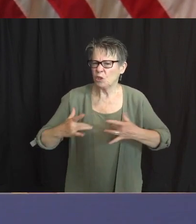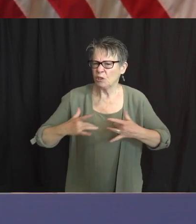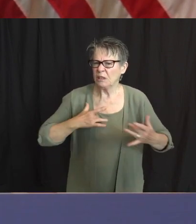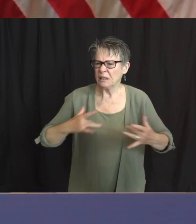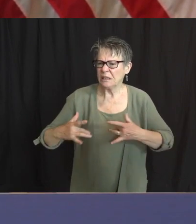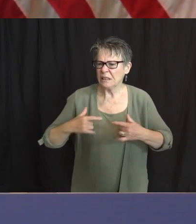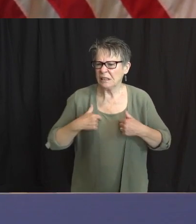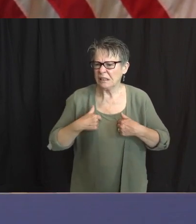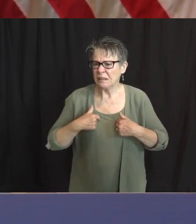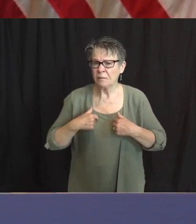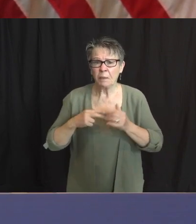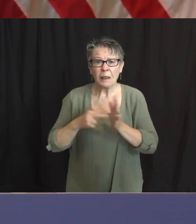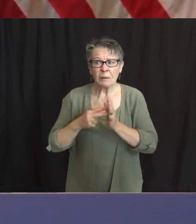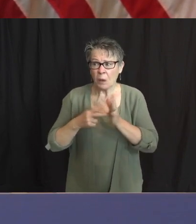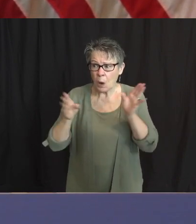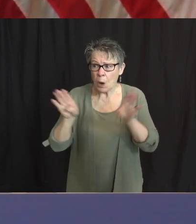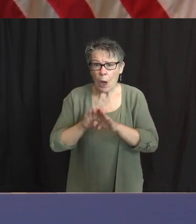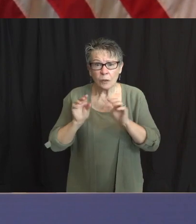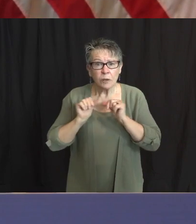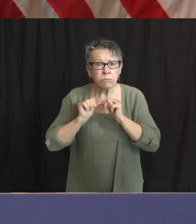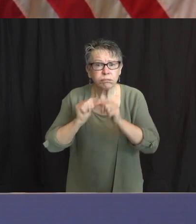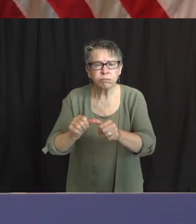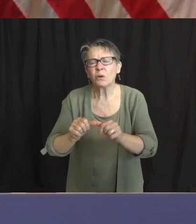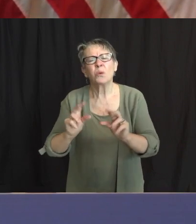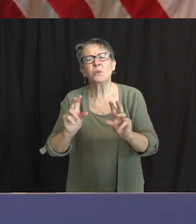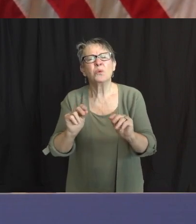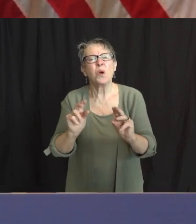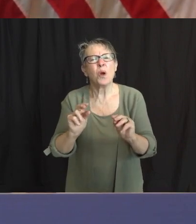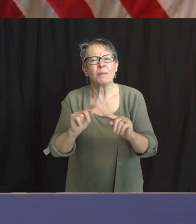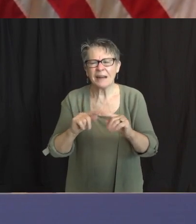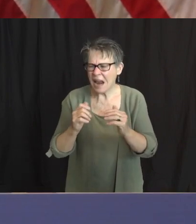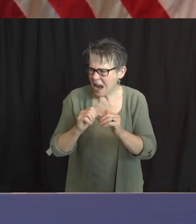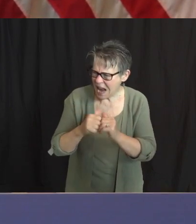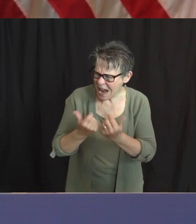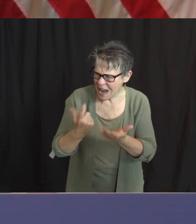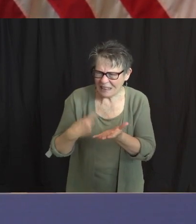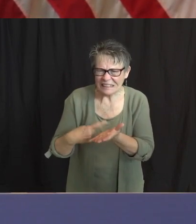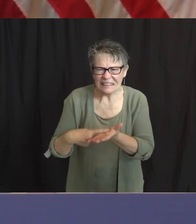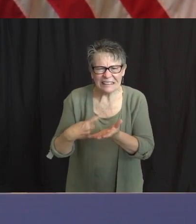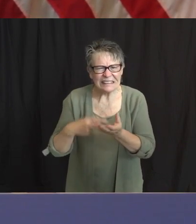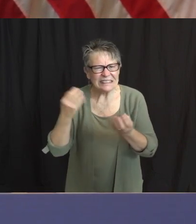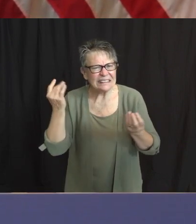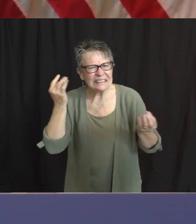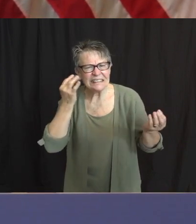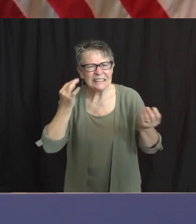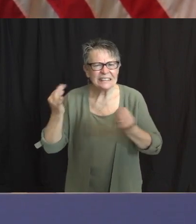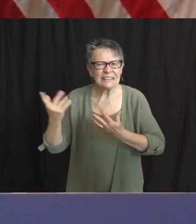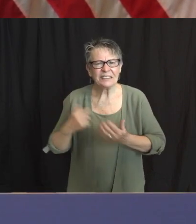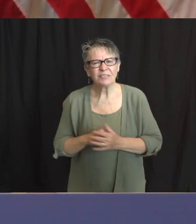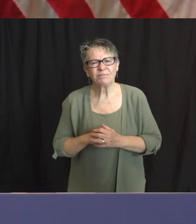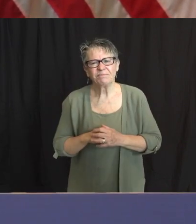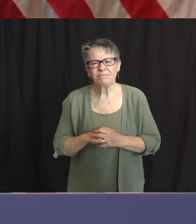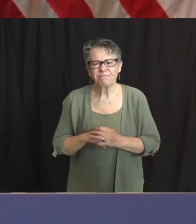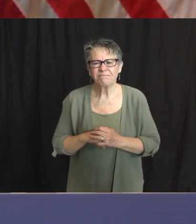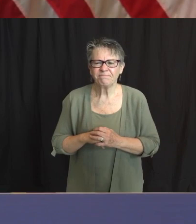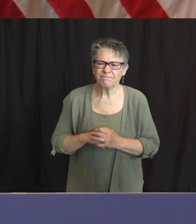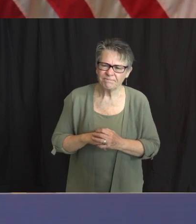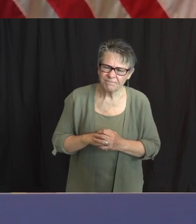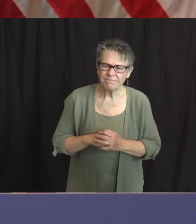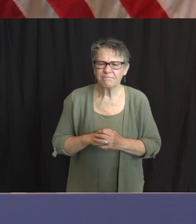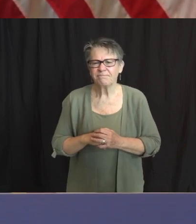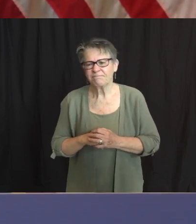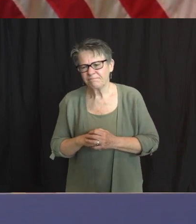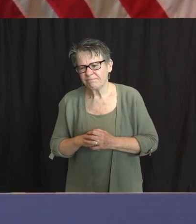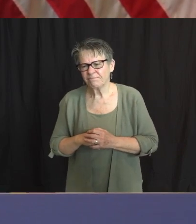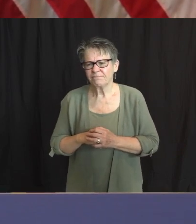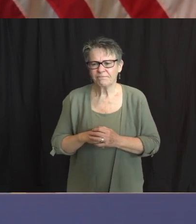agree, disagree? You all good with that? Thank you. So I'm going to mask up here.